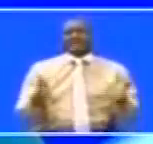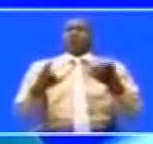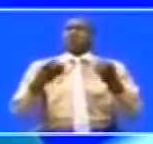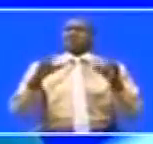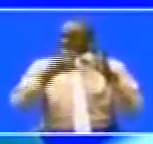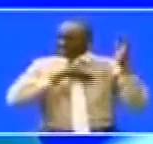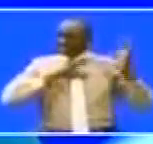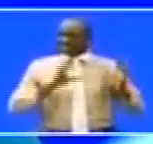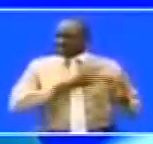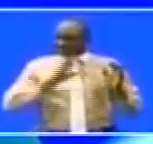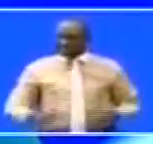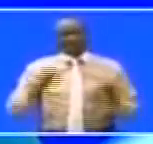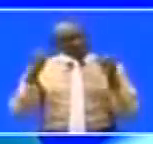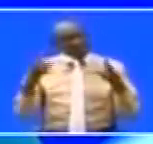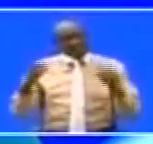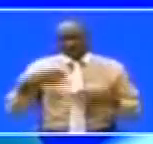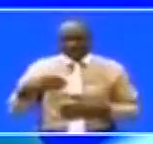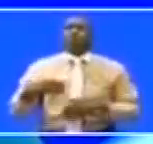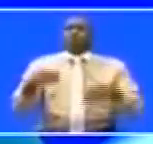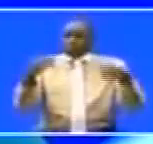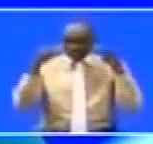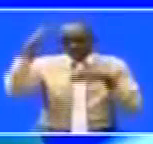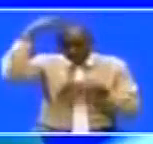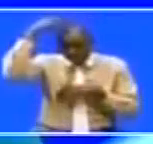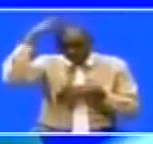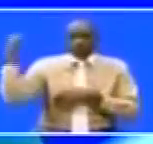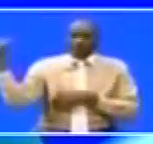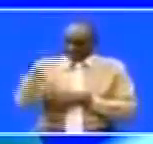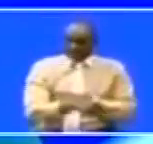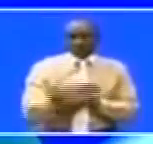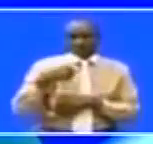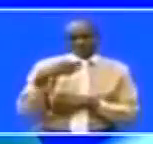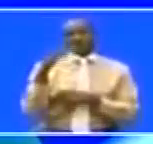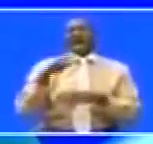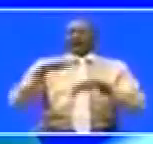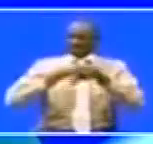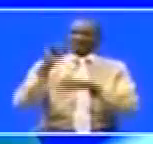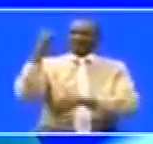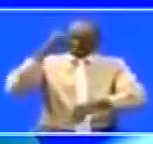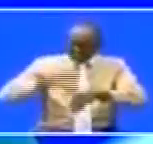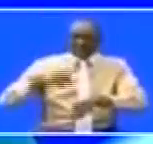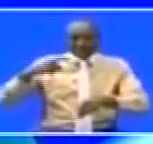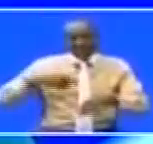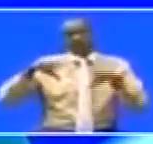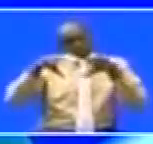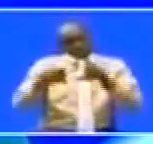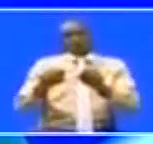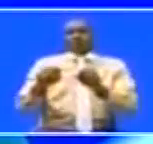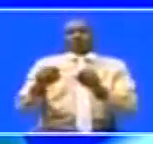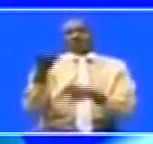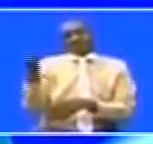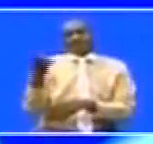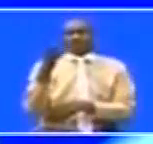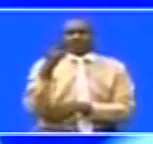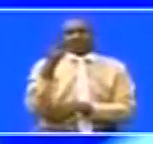Thousands of Christian faithful are eagerly waiting for the arrival of Pope Francis, who will be in Africa for the first time since he assumed his position in